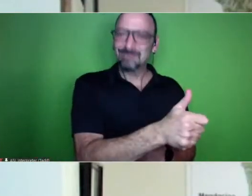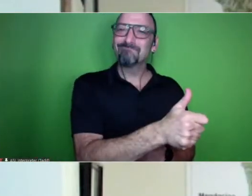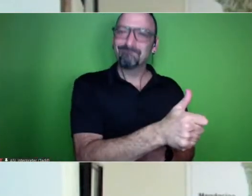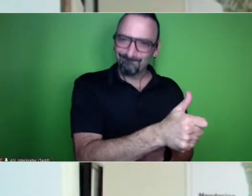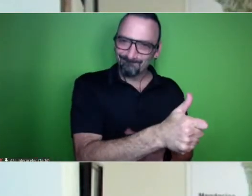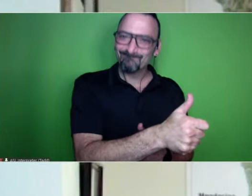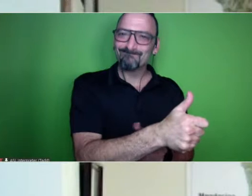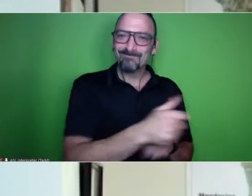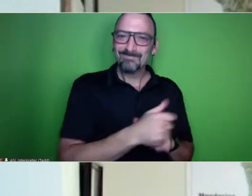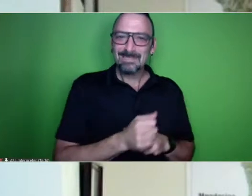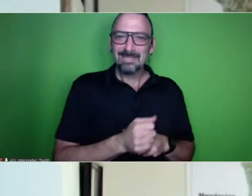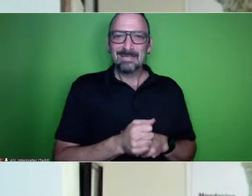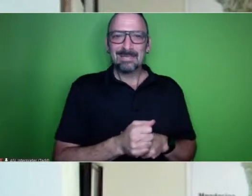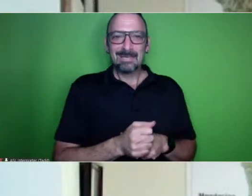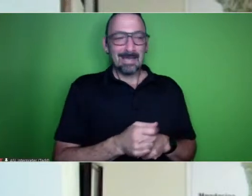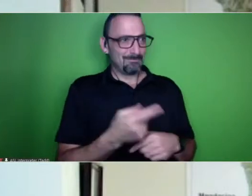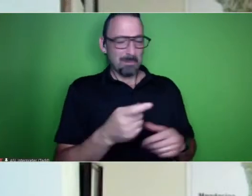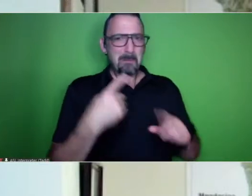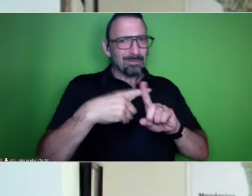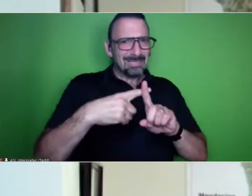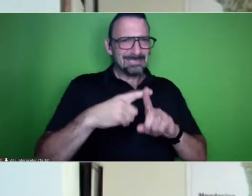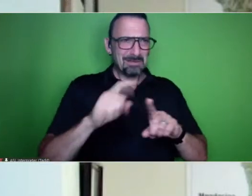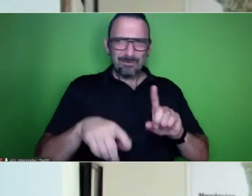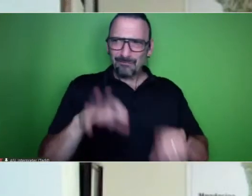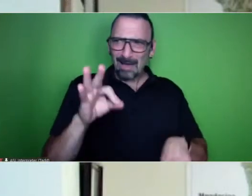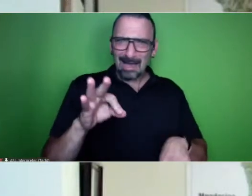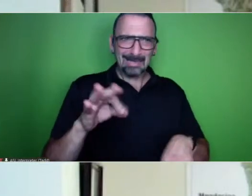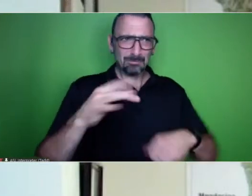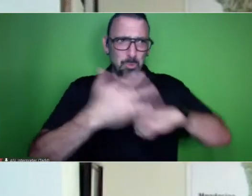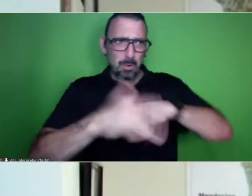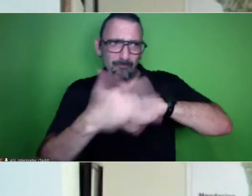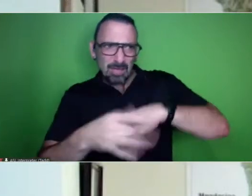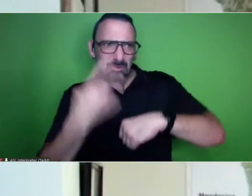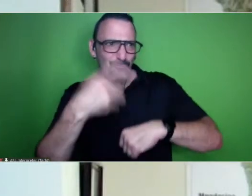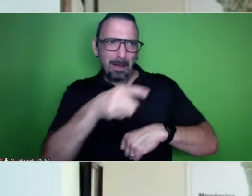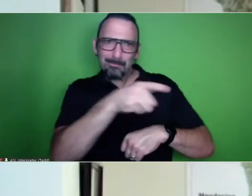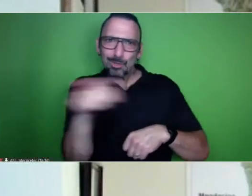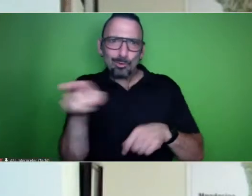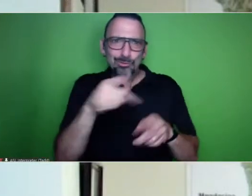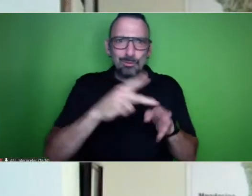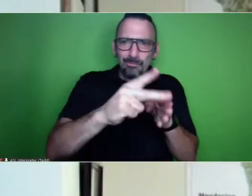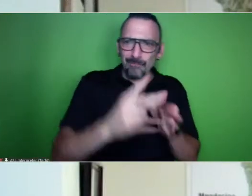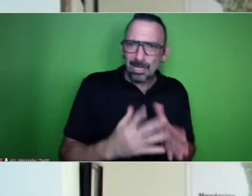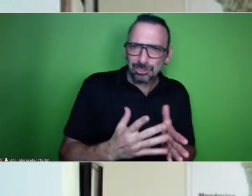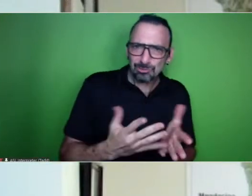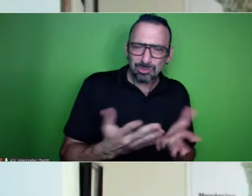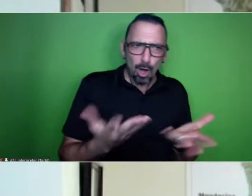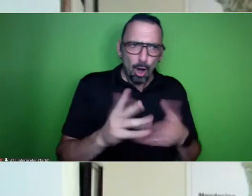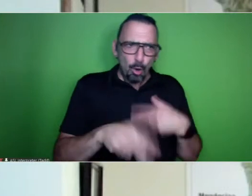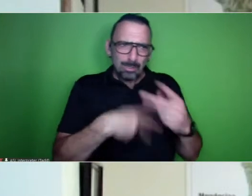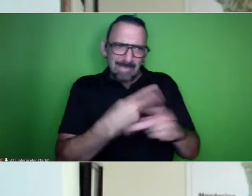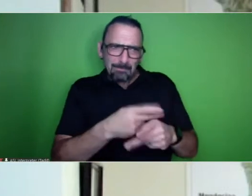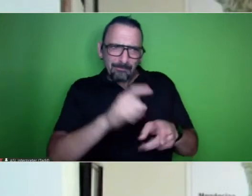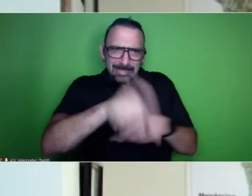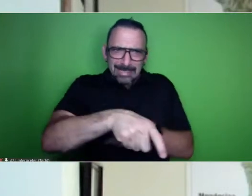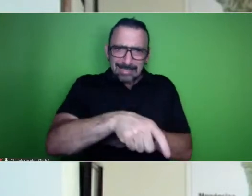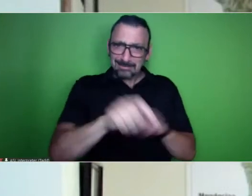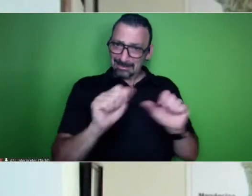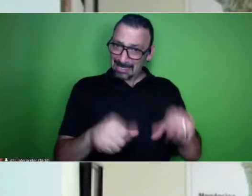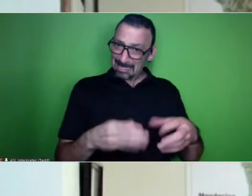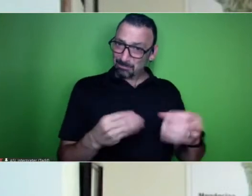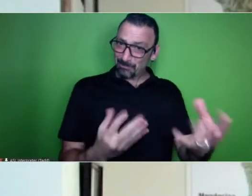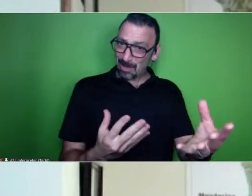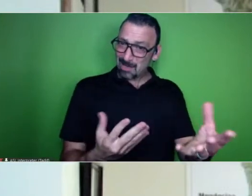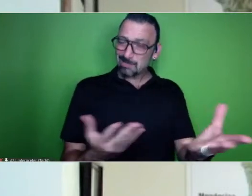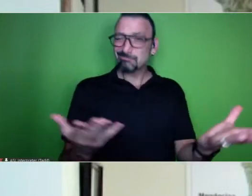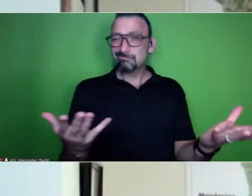on, on the availability of the contractor, whether there are whatever needs, if they can be addressed. So we're